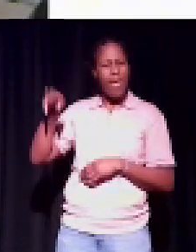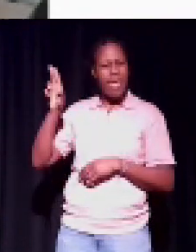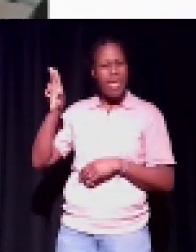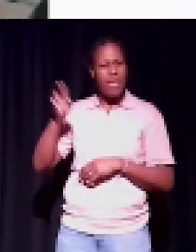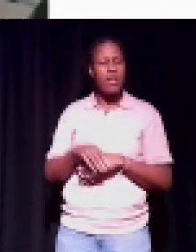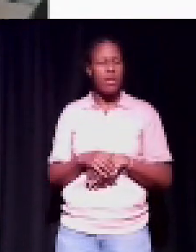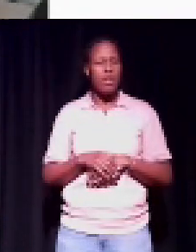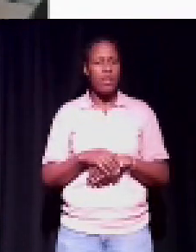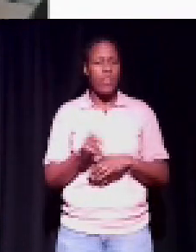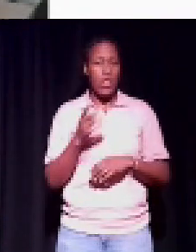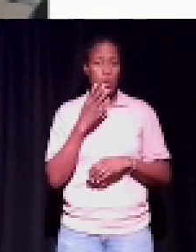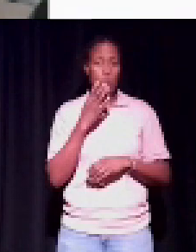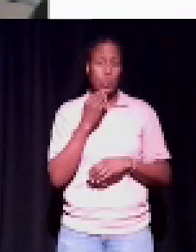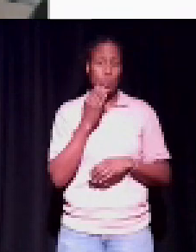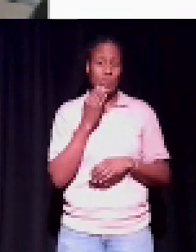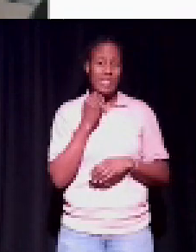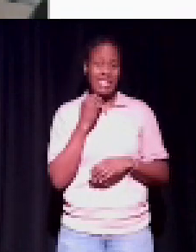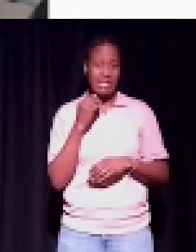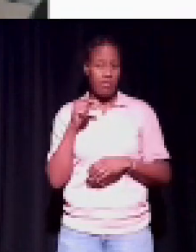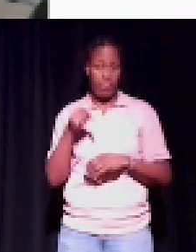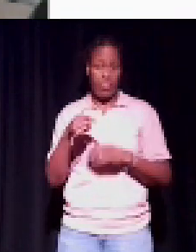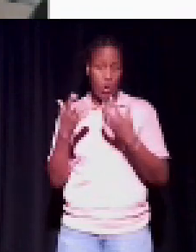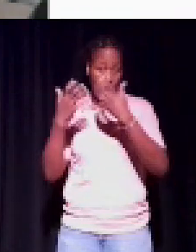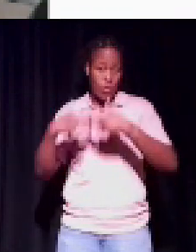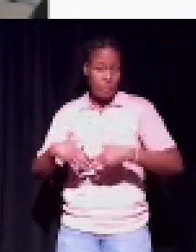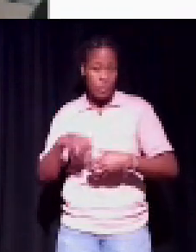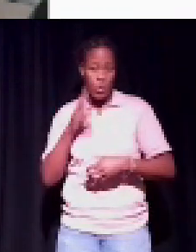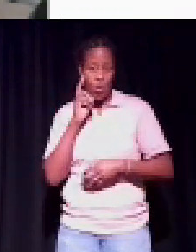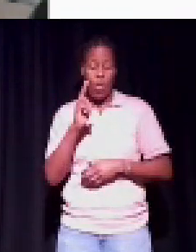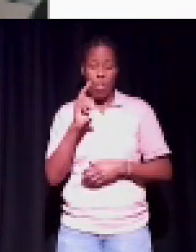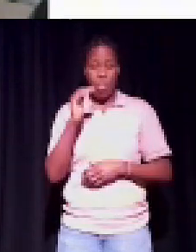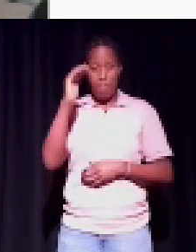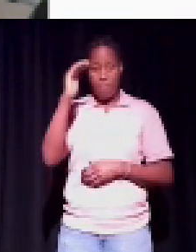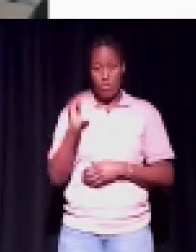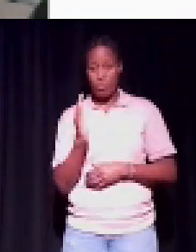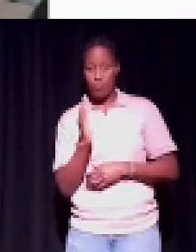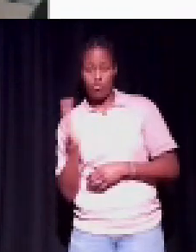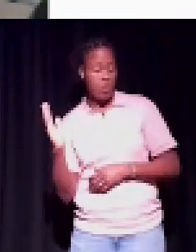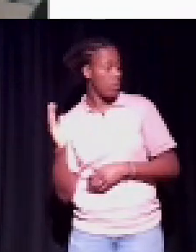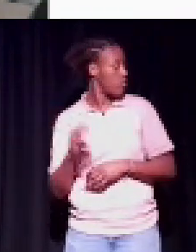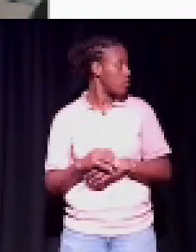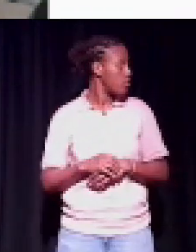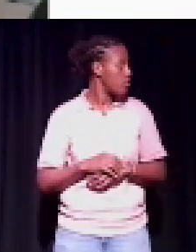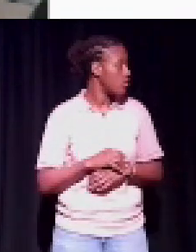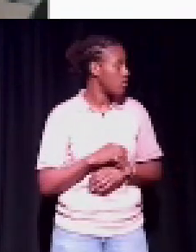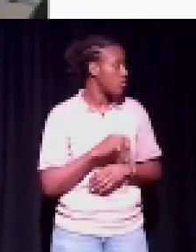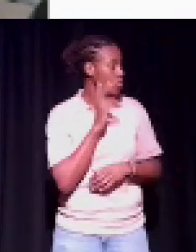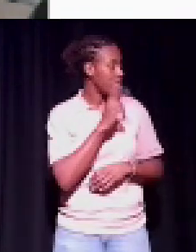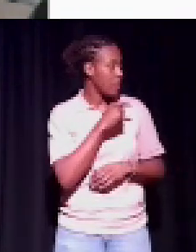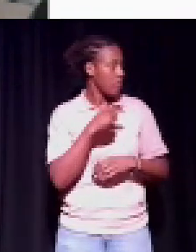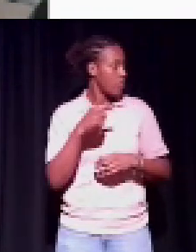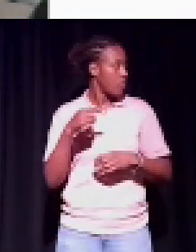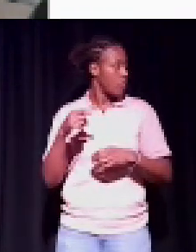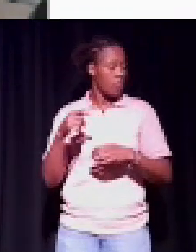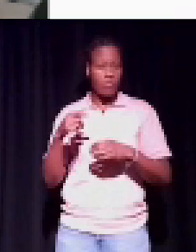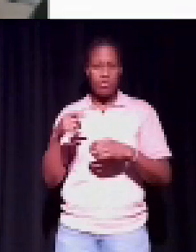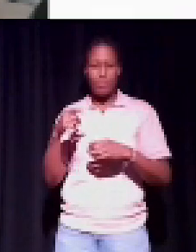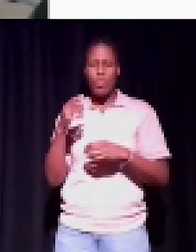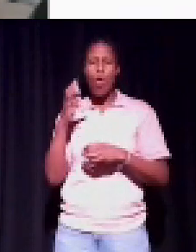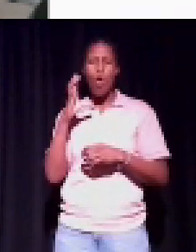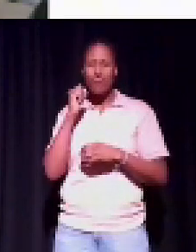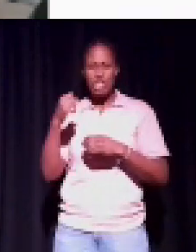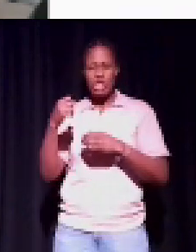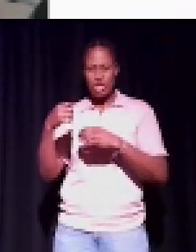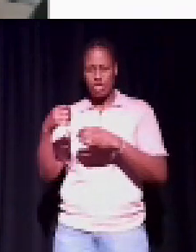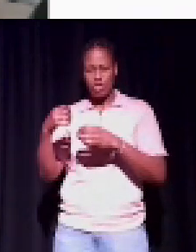using them. If you just have a look in the bottom right corner, you'll see the box attached to the back of the screen. Just to describe the